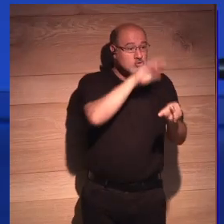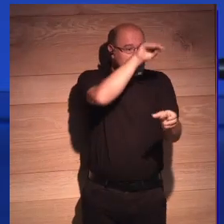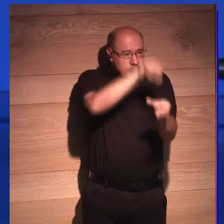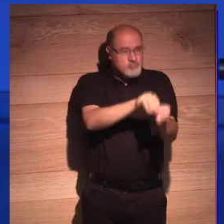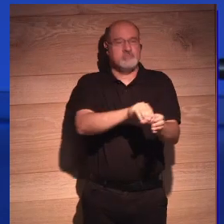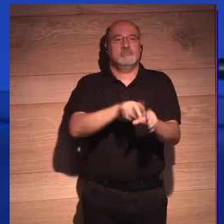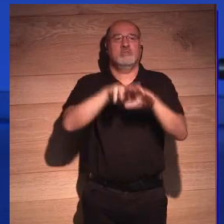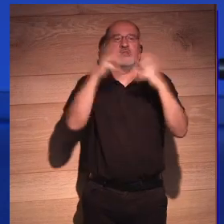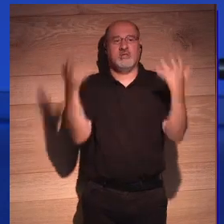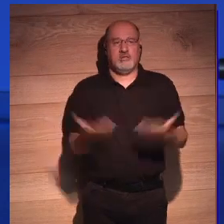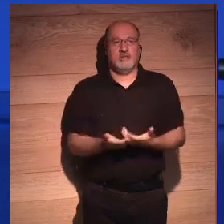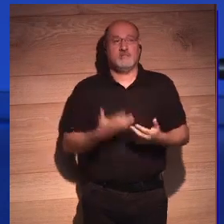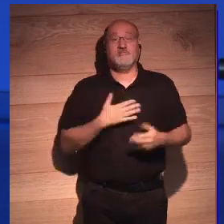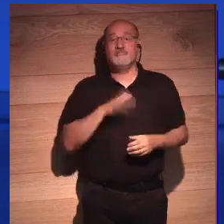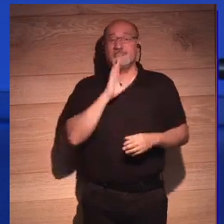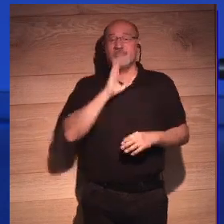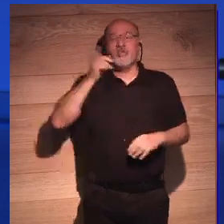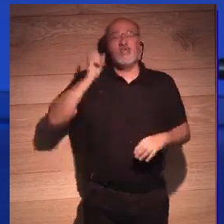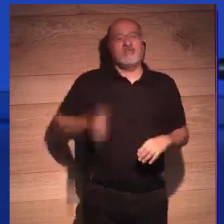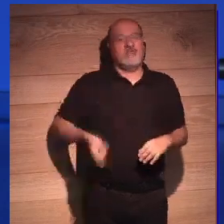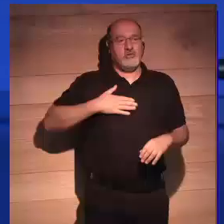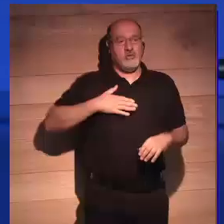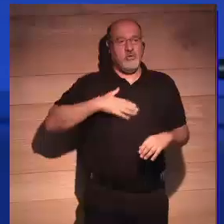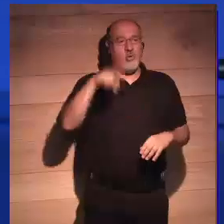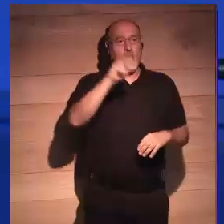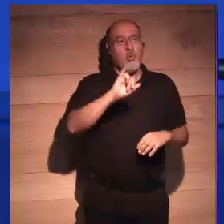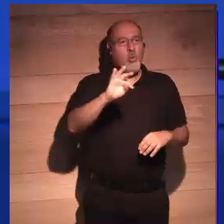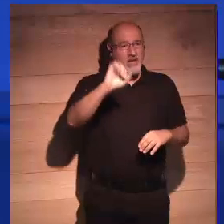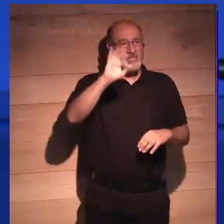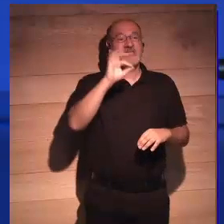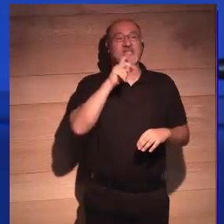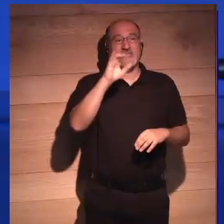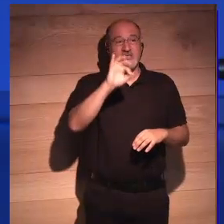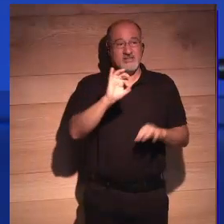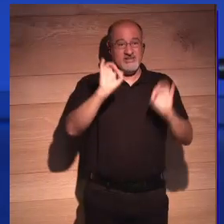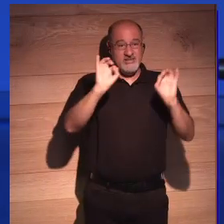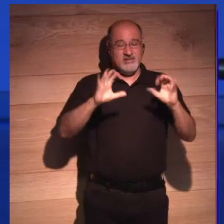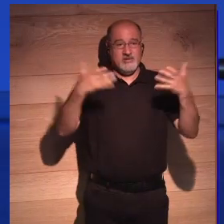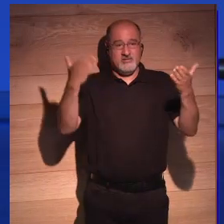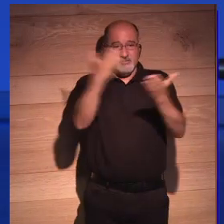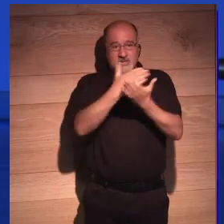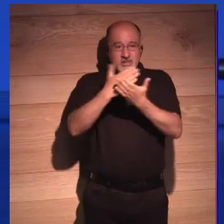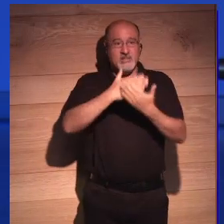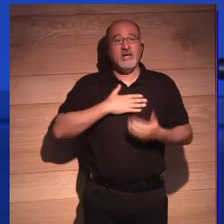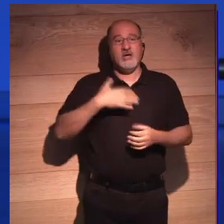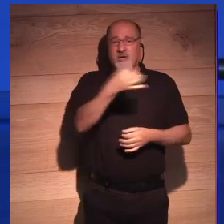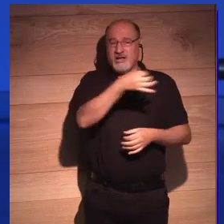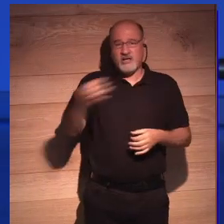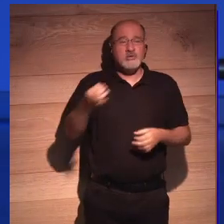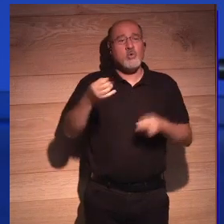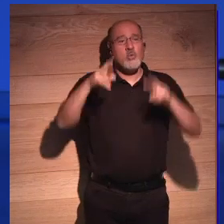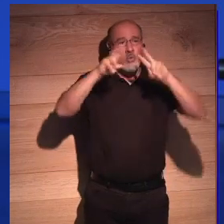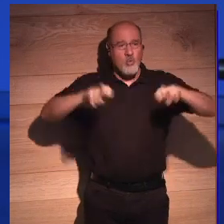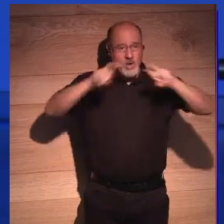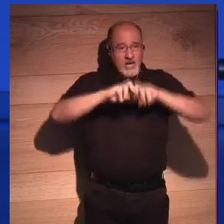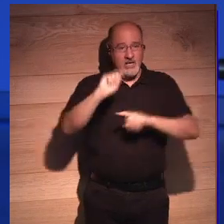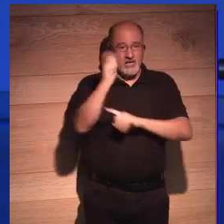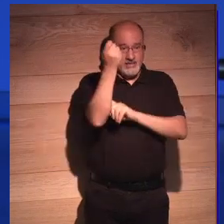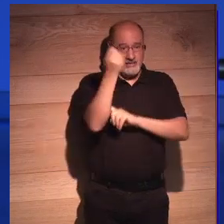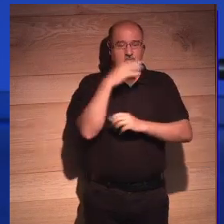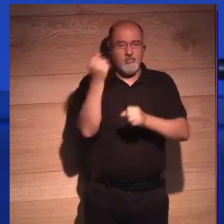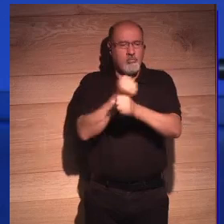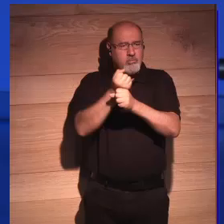All of this thanks to the Internet of Things. The director of a special project in the prestigious study of Rewind